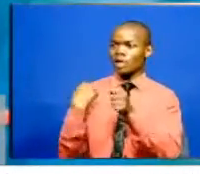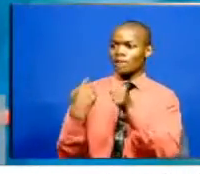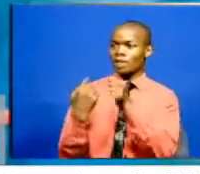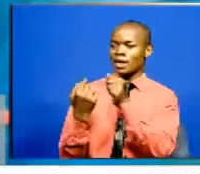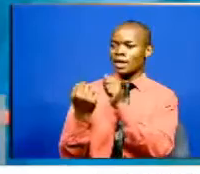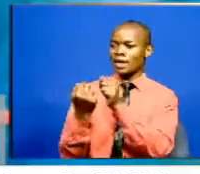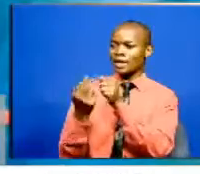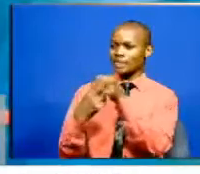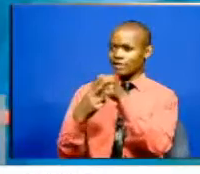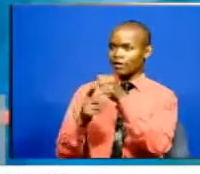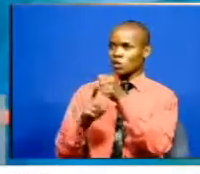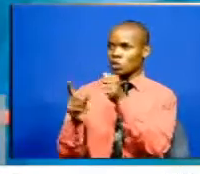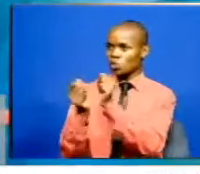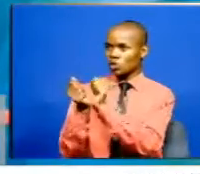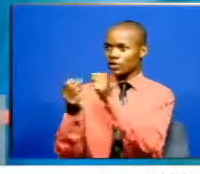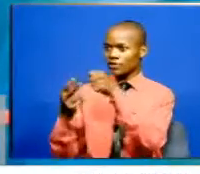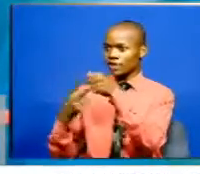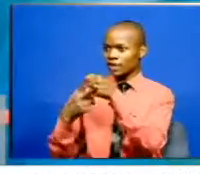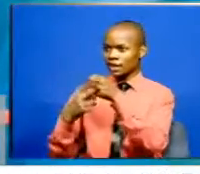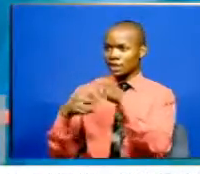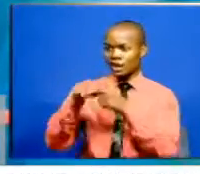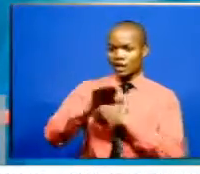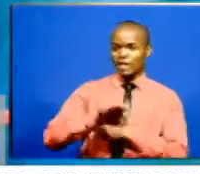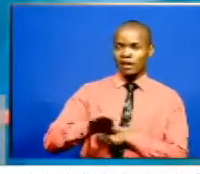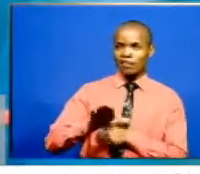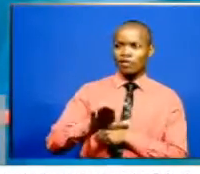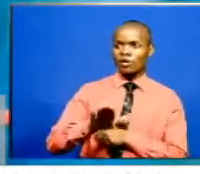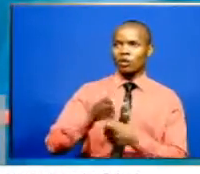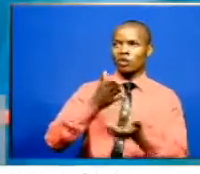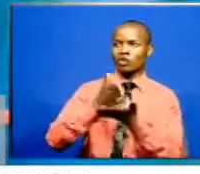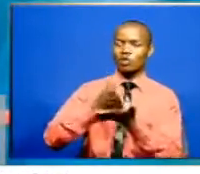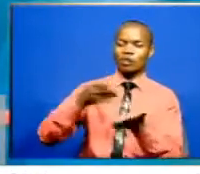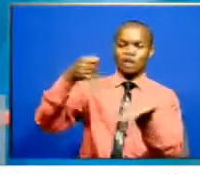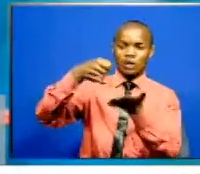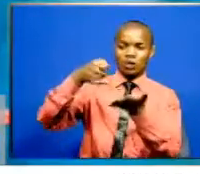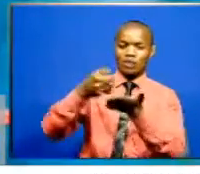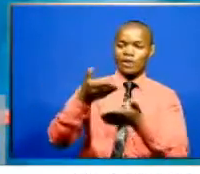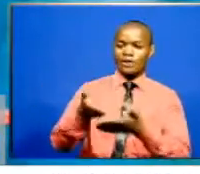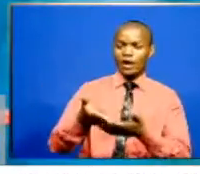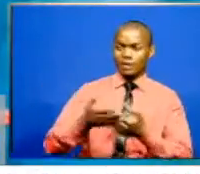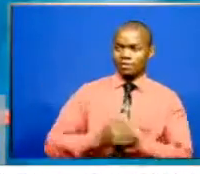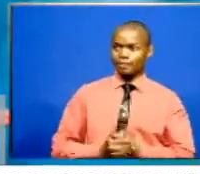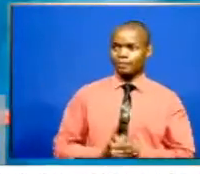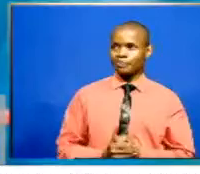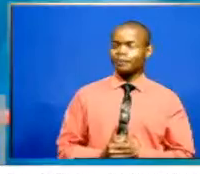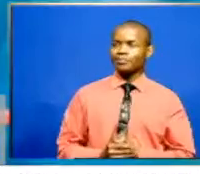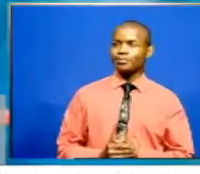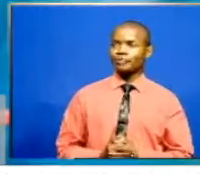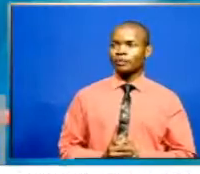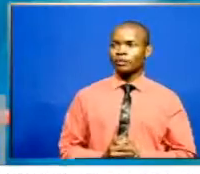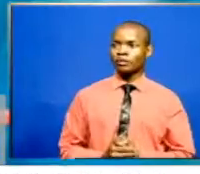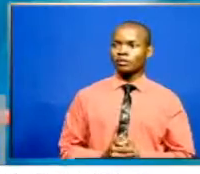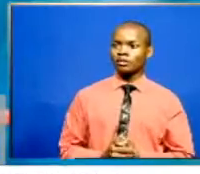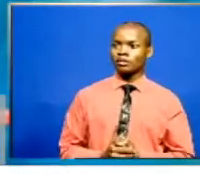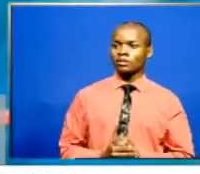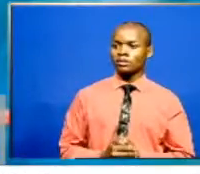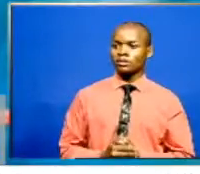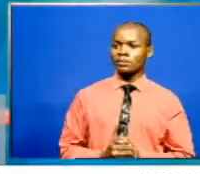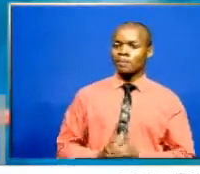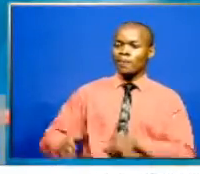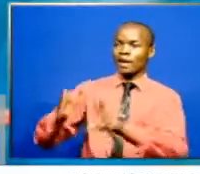17, environment is really the centrality of it. How are we going to achieve